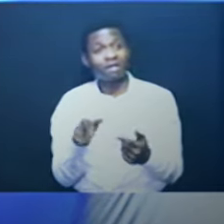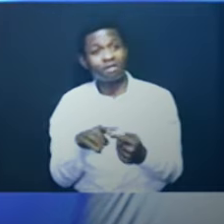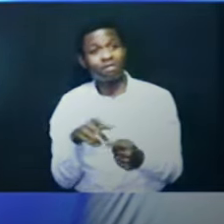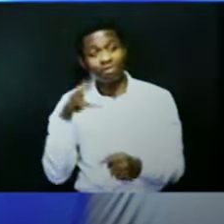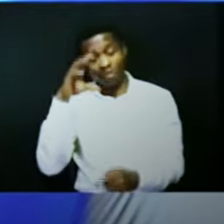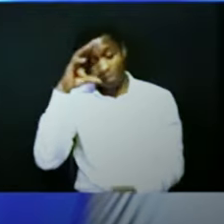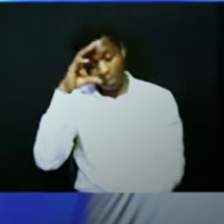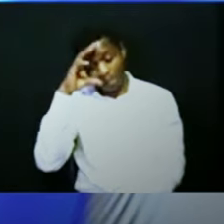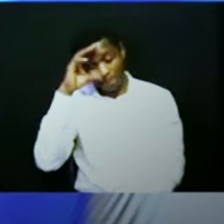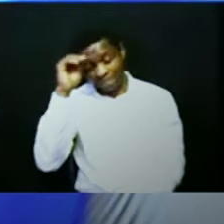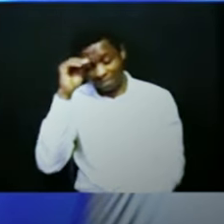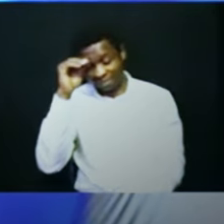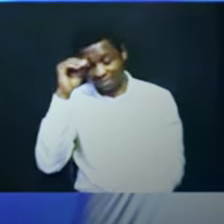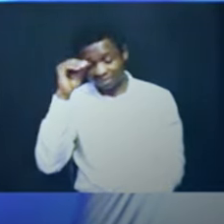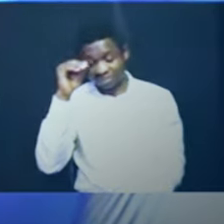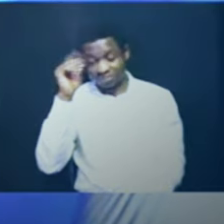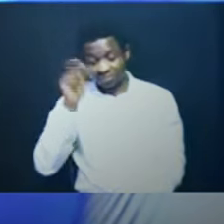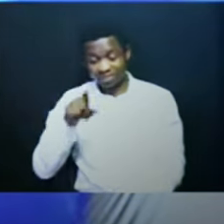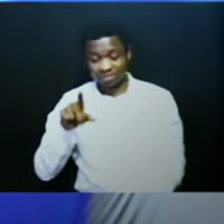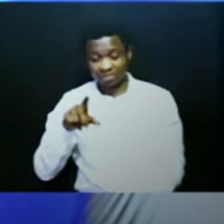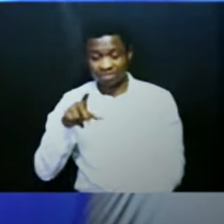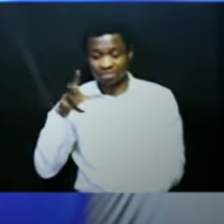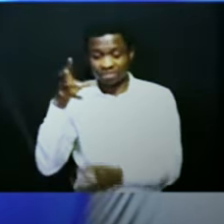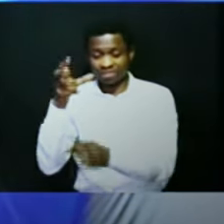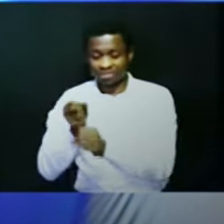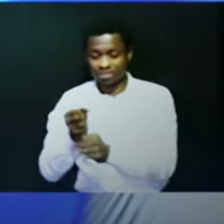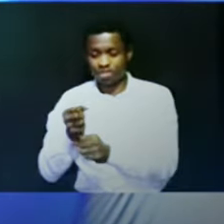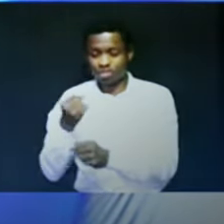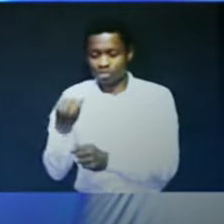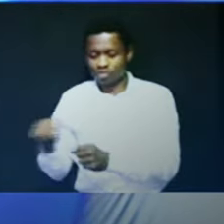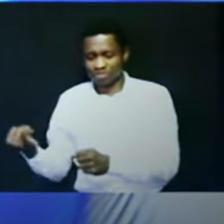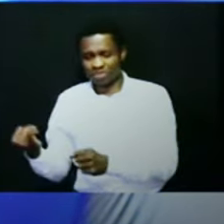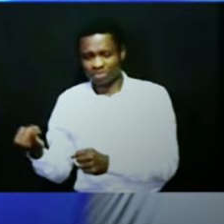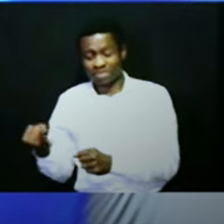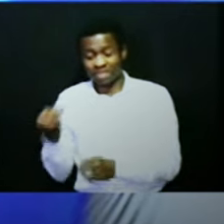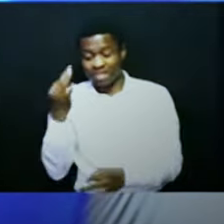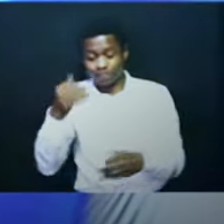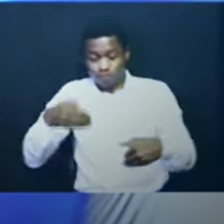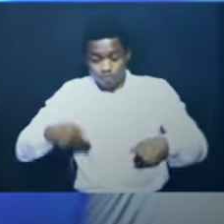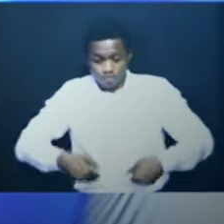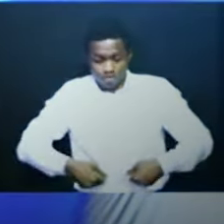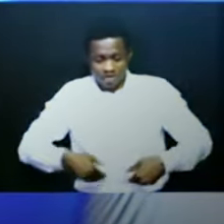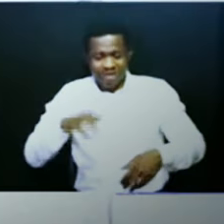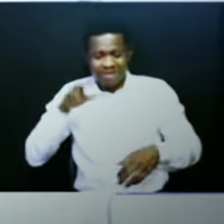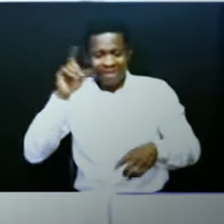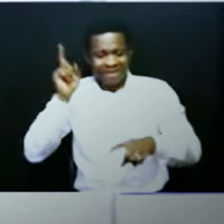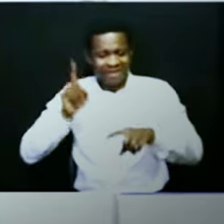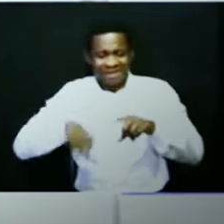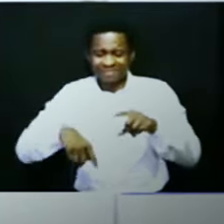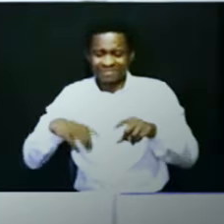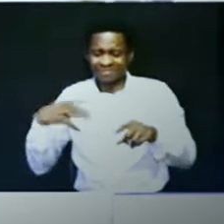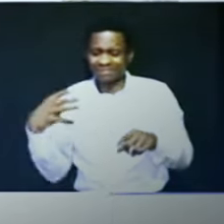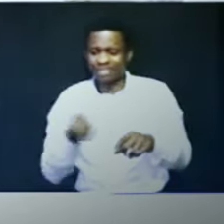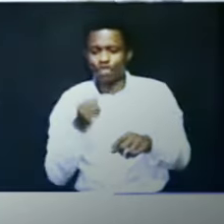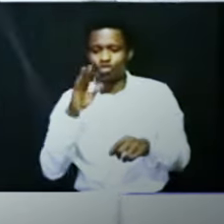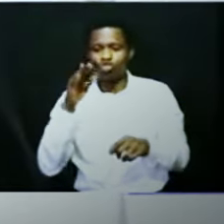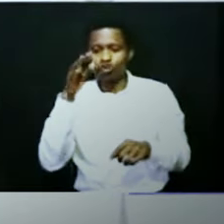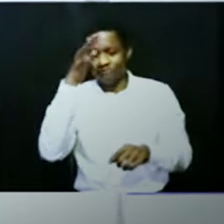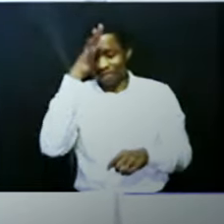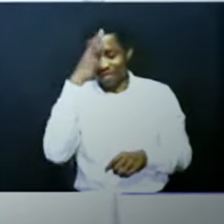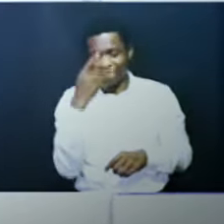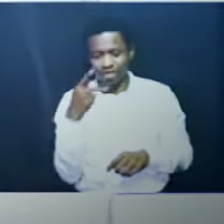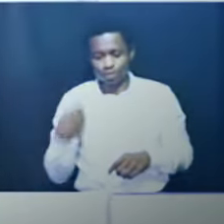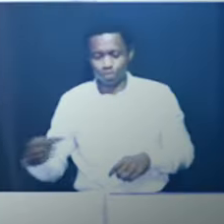no different from a slave, although he owns the whole estate. Now me say, did you follow me? Akukwe